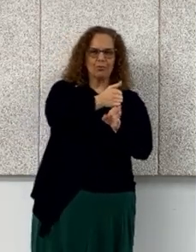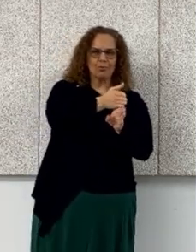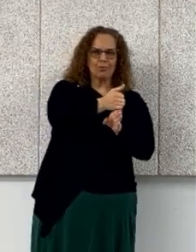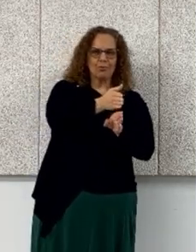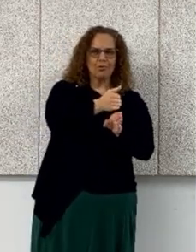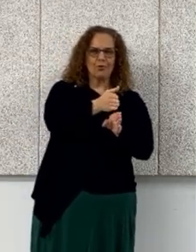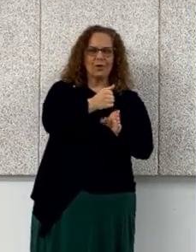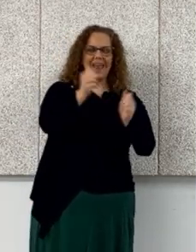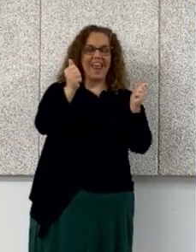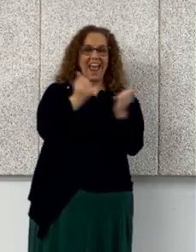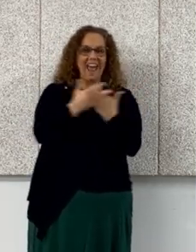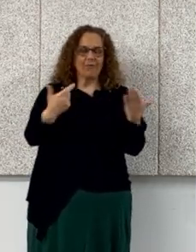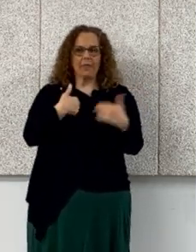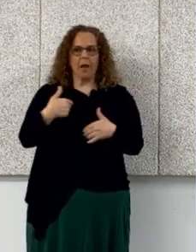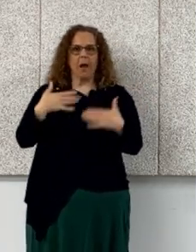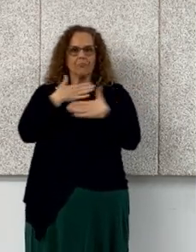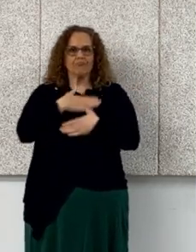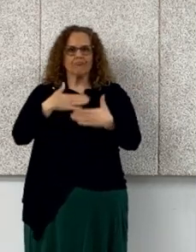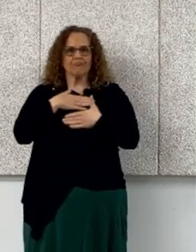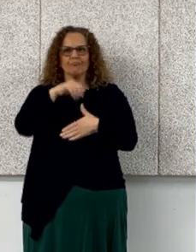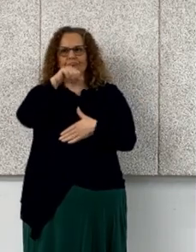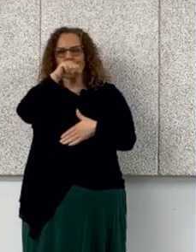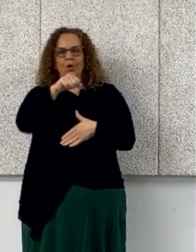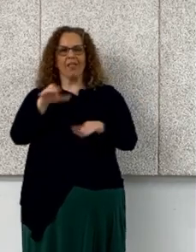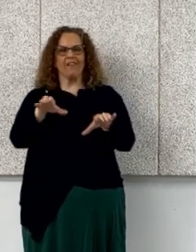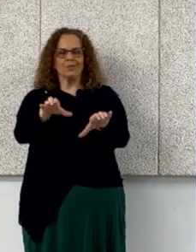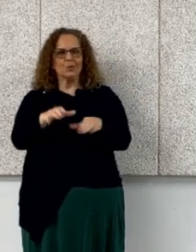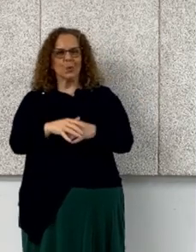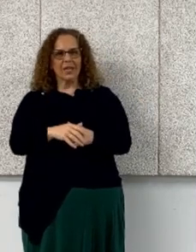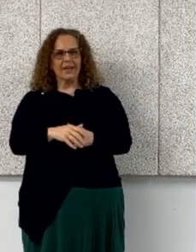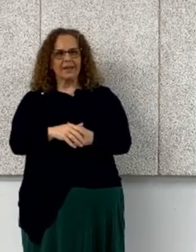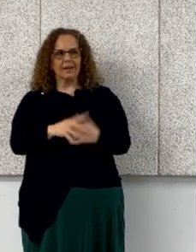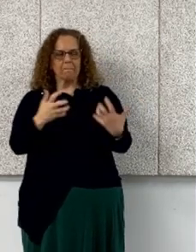that I love to do. And so